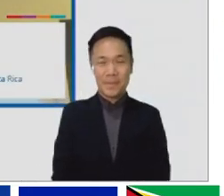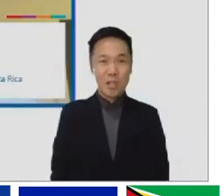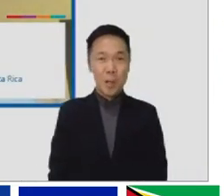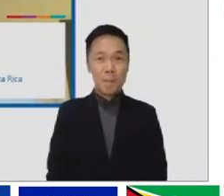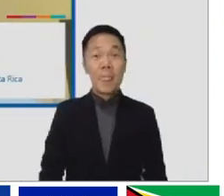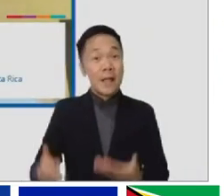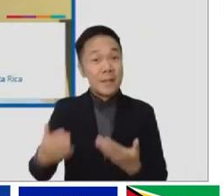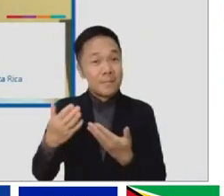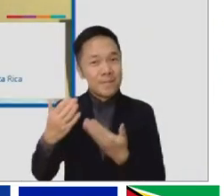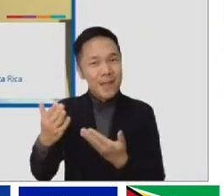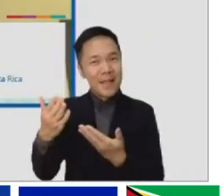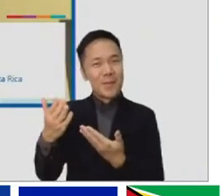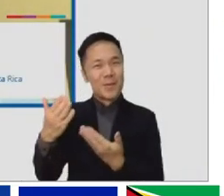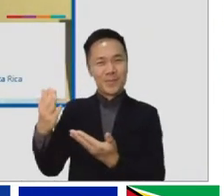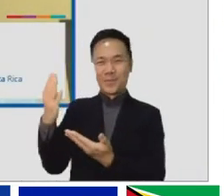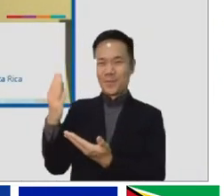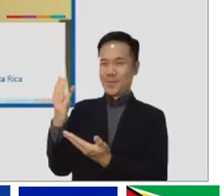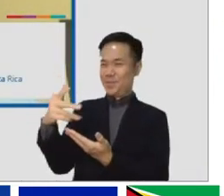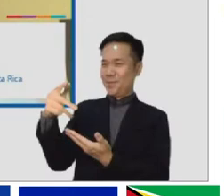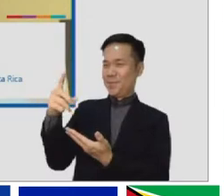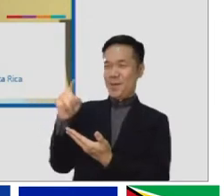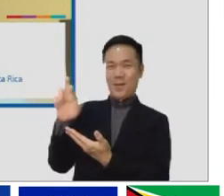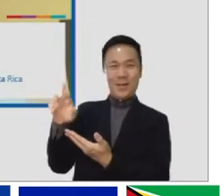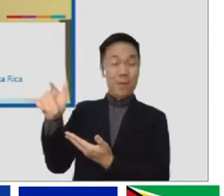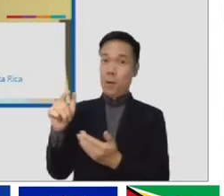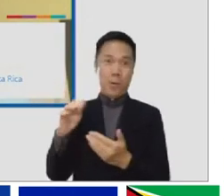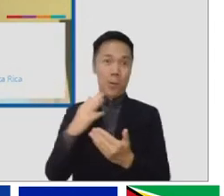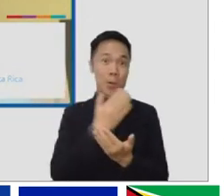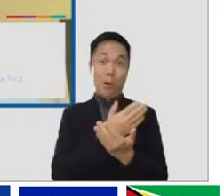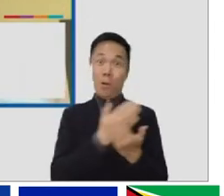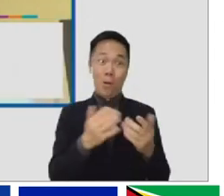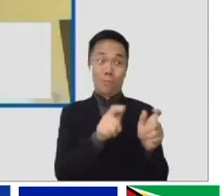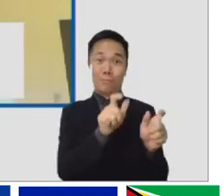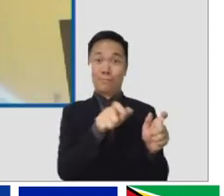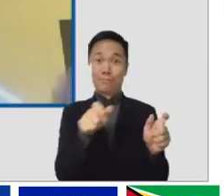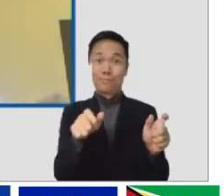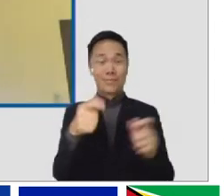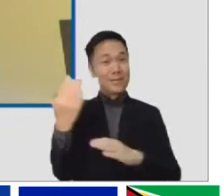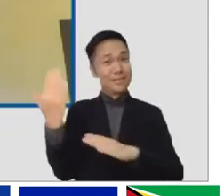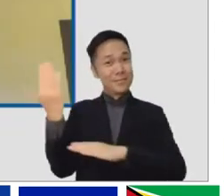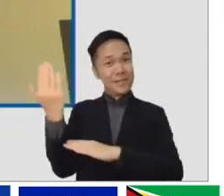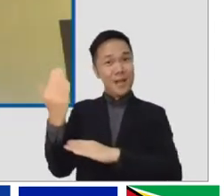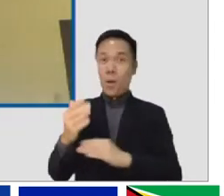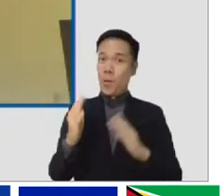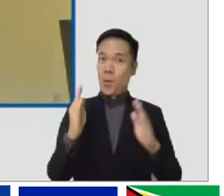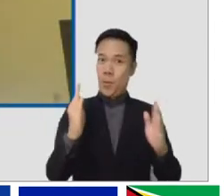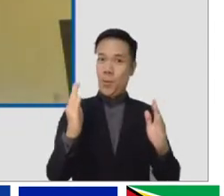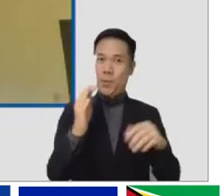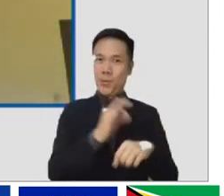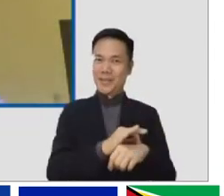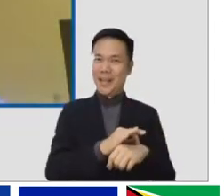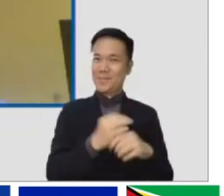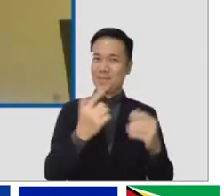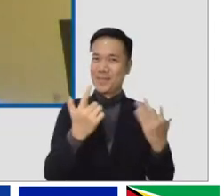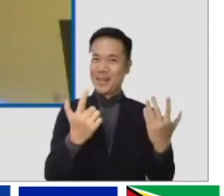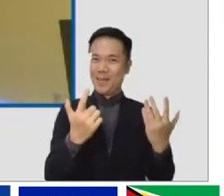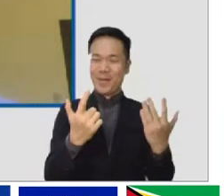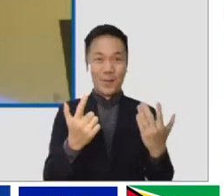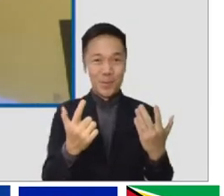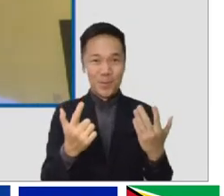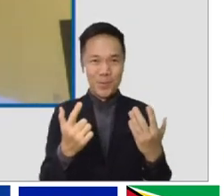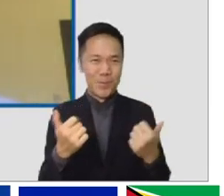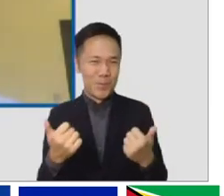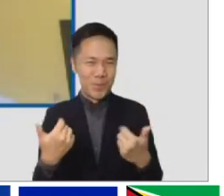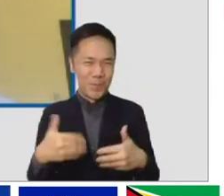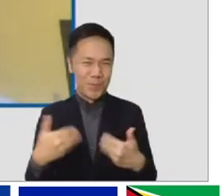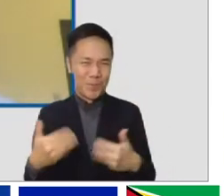obeyed the 7 minute. I'd like to think it's because I'm here, but I'm not sure that's not true. Well,